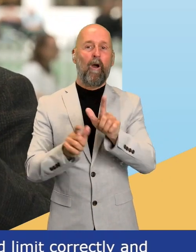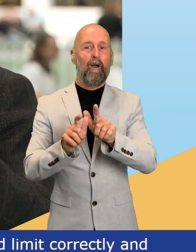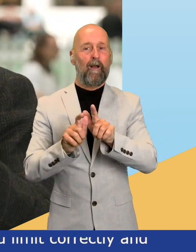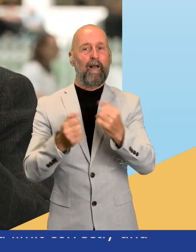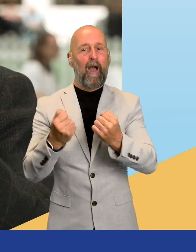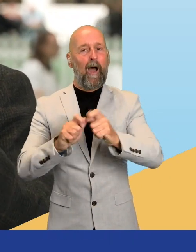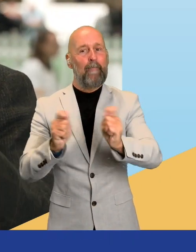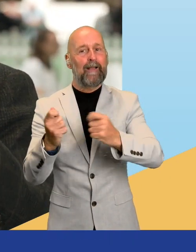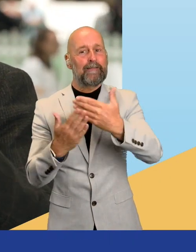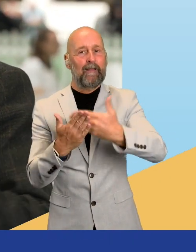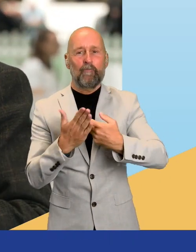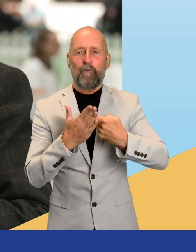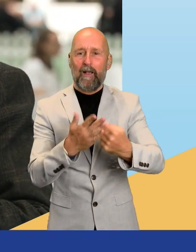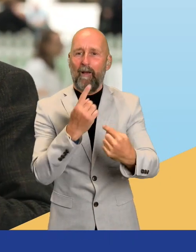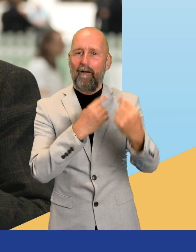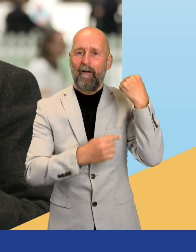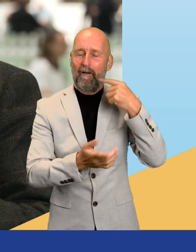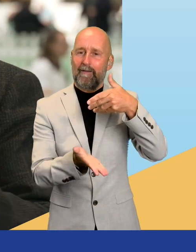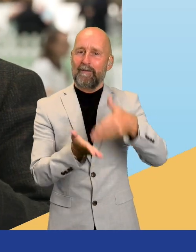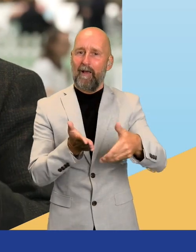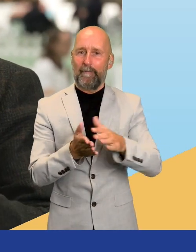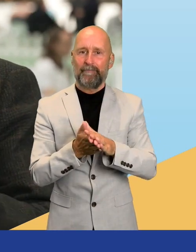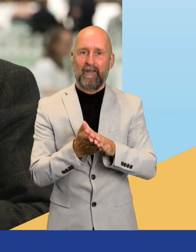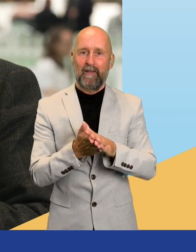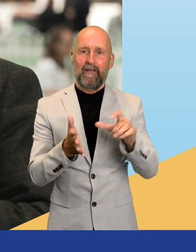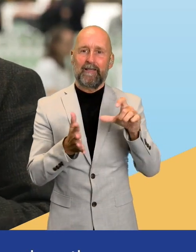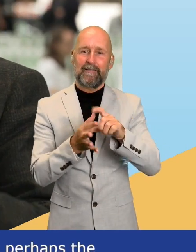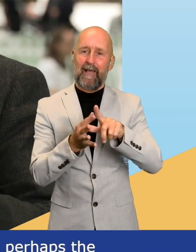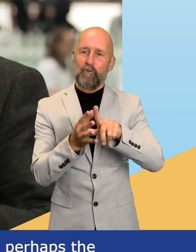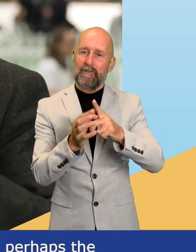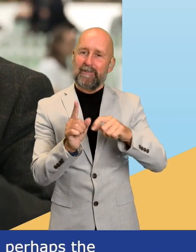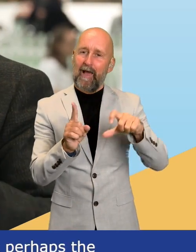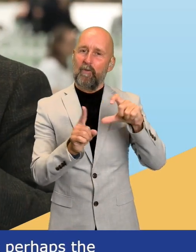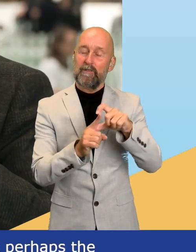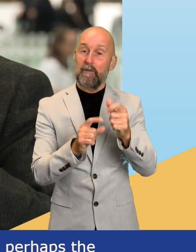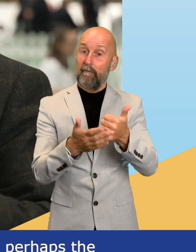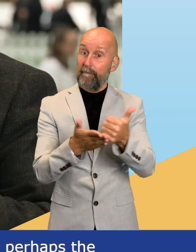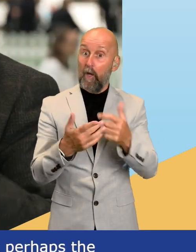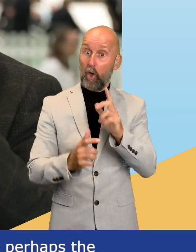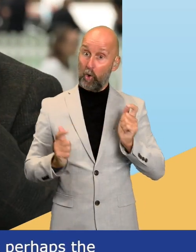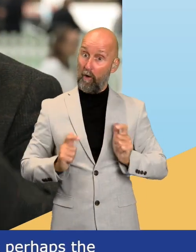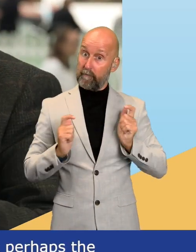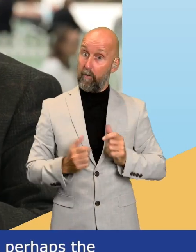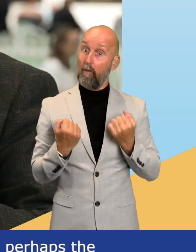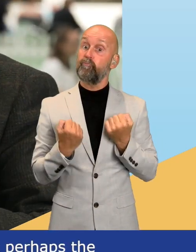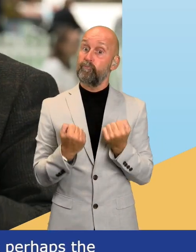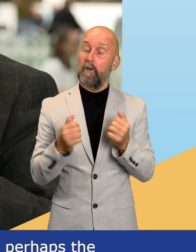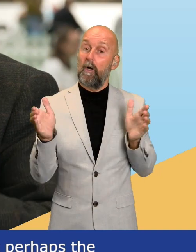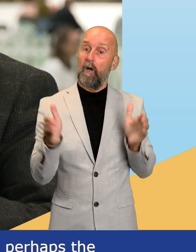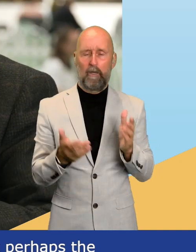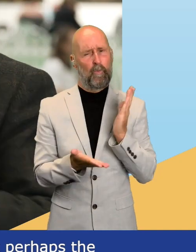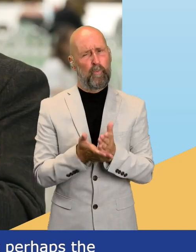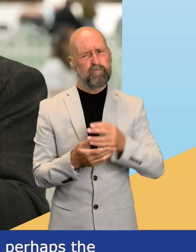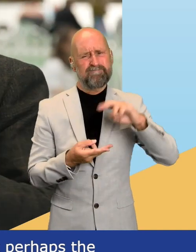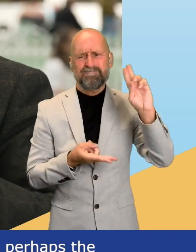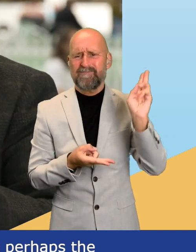We were recommending a car a few years back, came on sale, and it was called Dacia Sandero, and it's a great little car, comfortable and very cheap, really